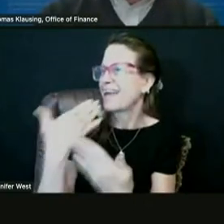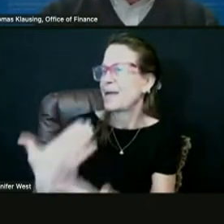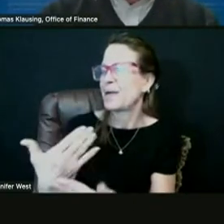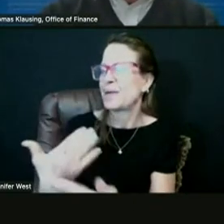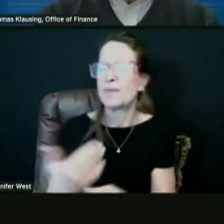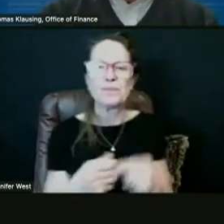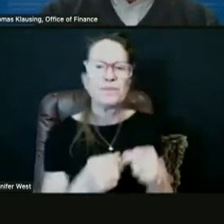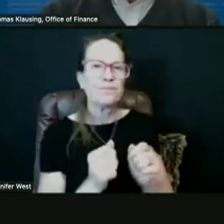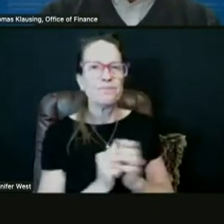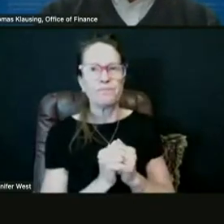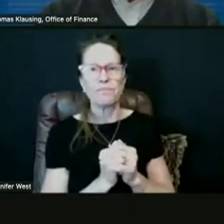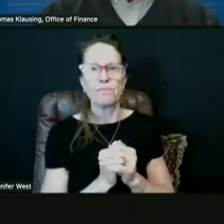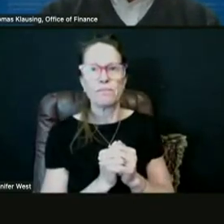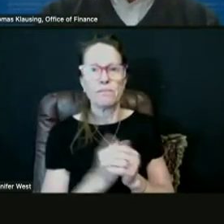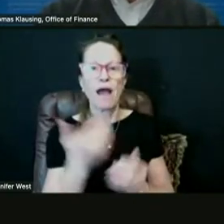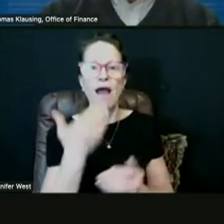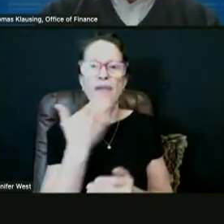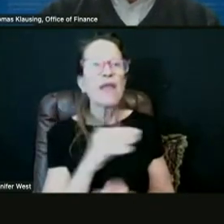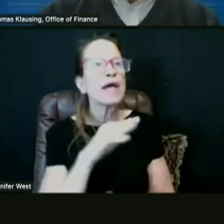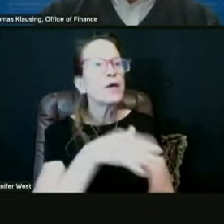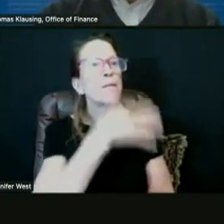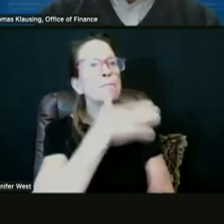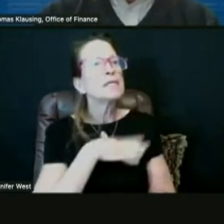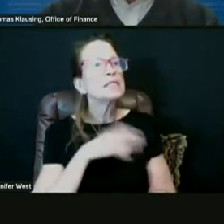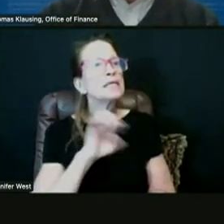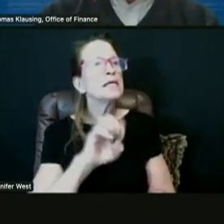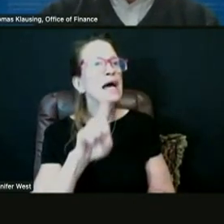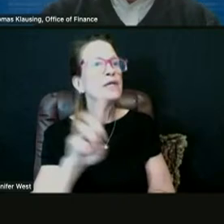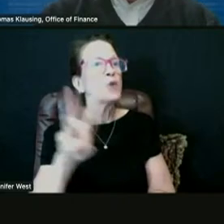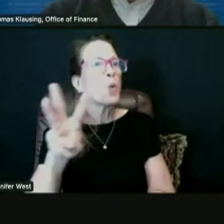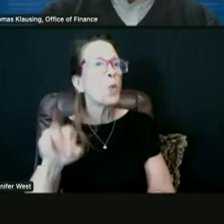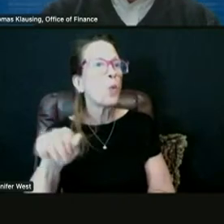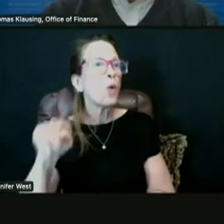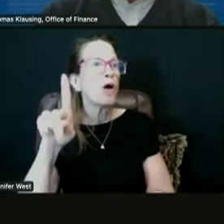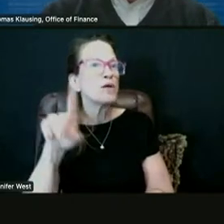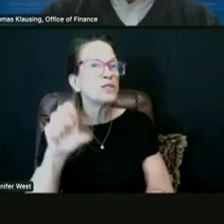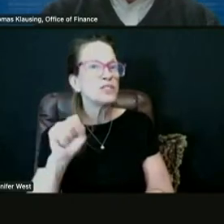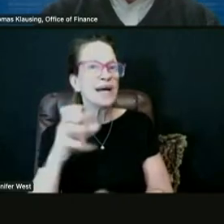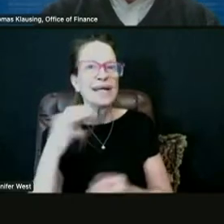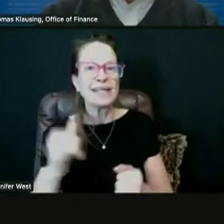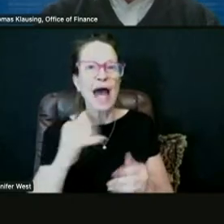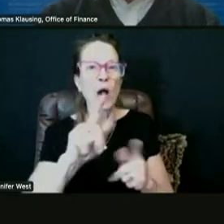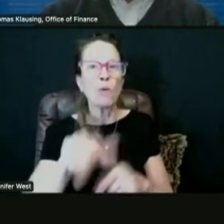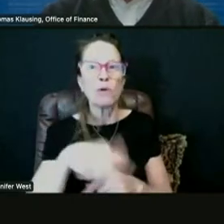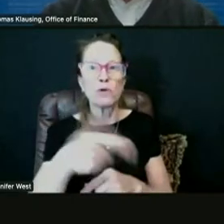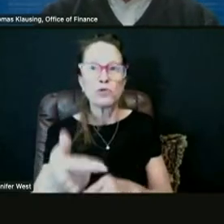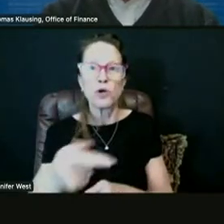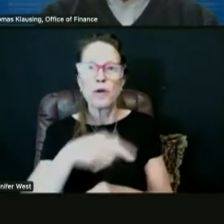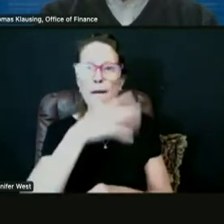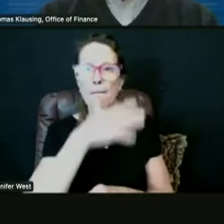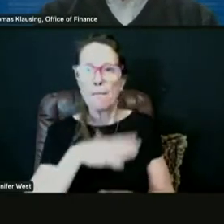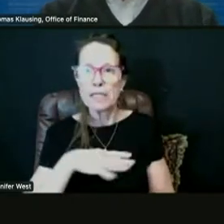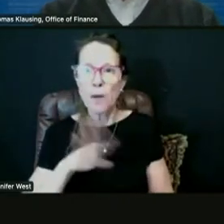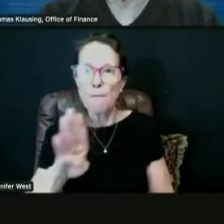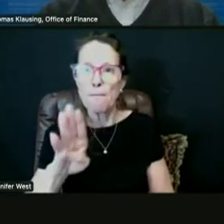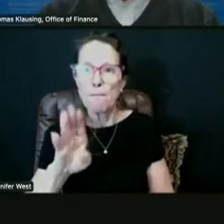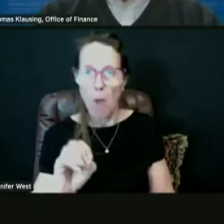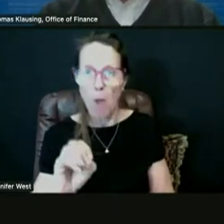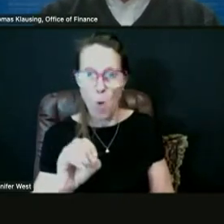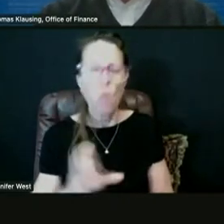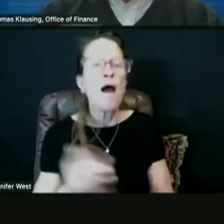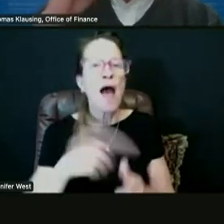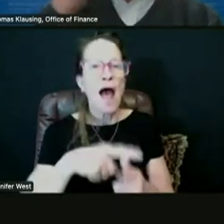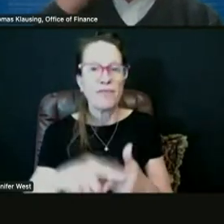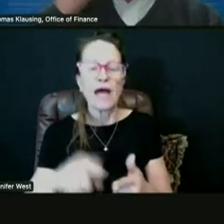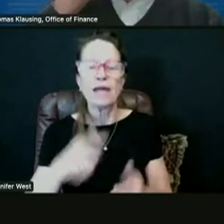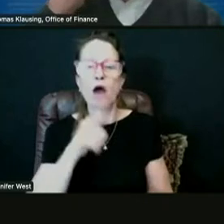Perfect. Thank you. All right. Thank you, Ms. Edwards. We're going to go back to Ms. Bowe for a question from Q&A. And then Ms. Laura Stewart,